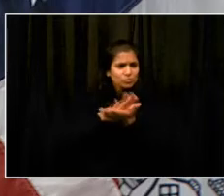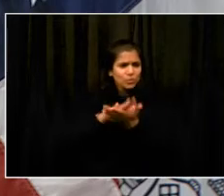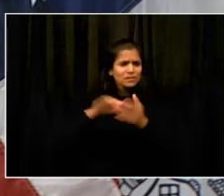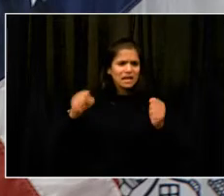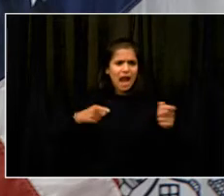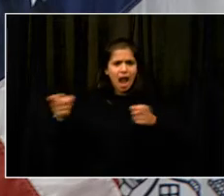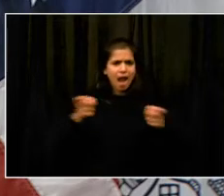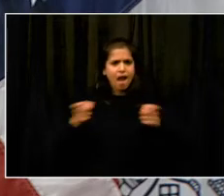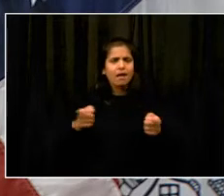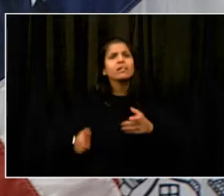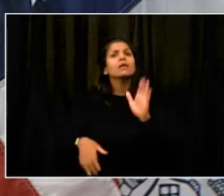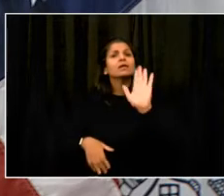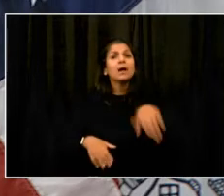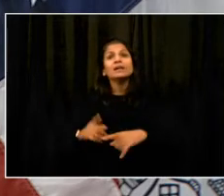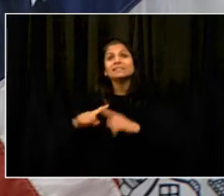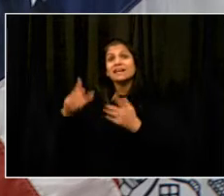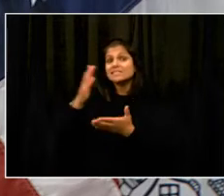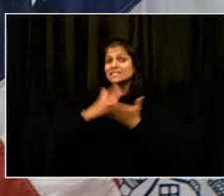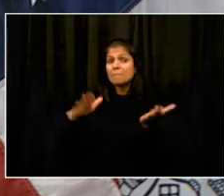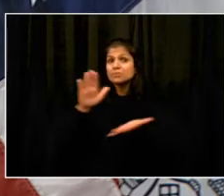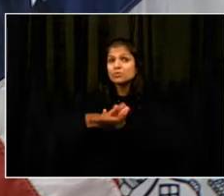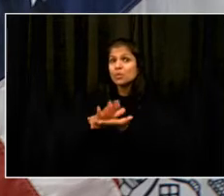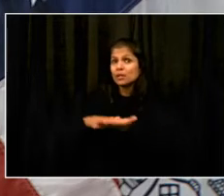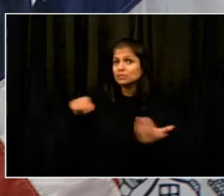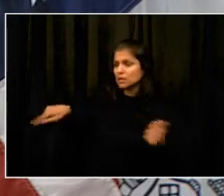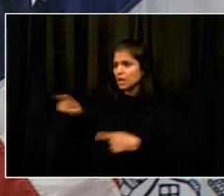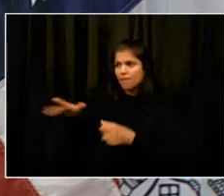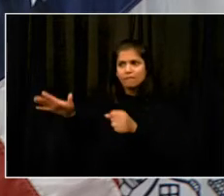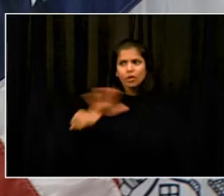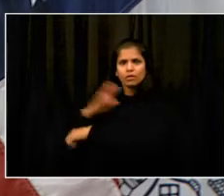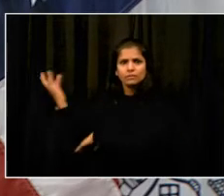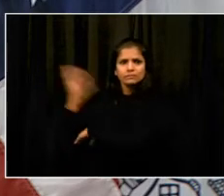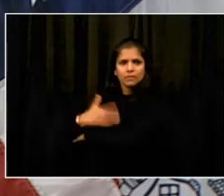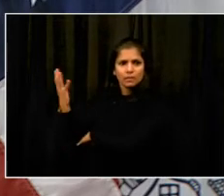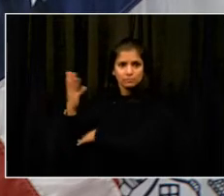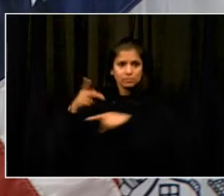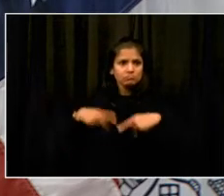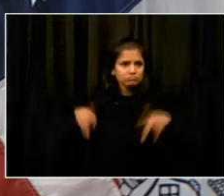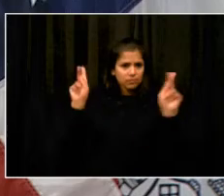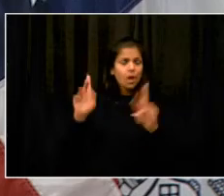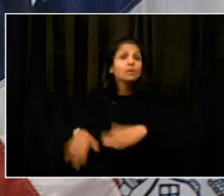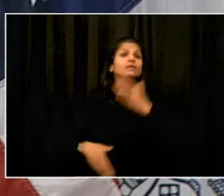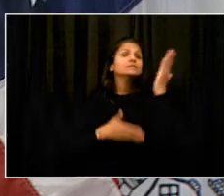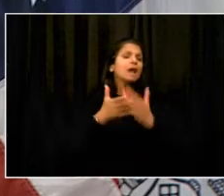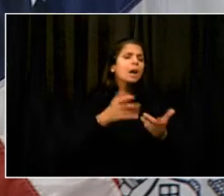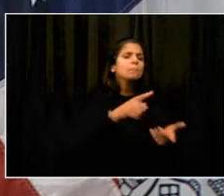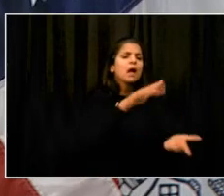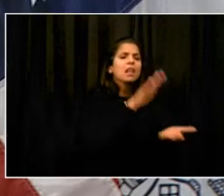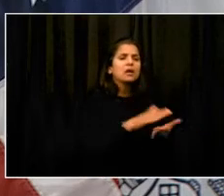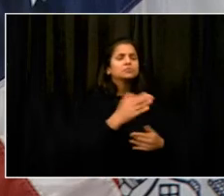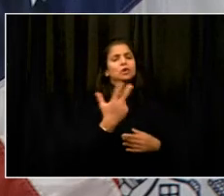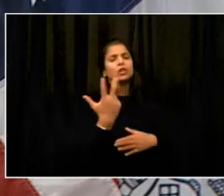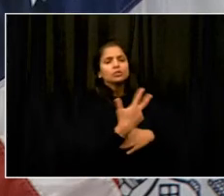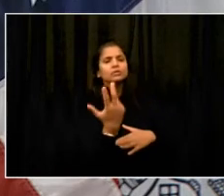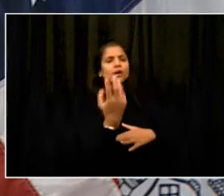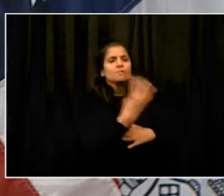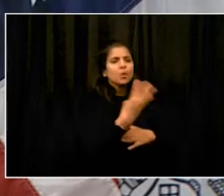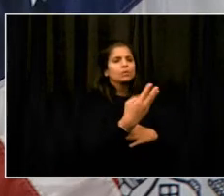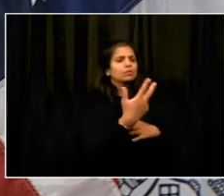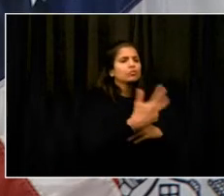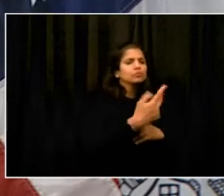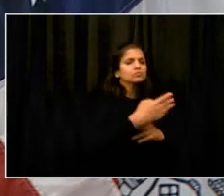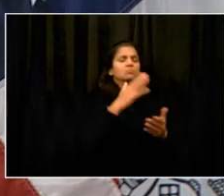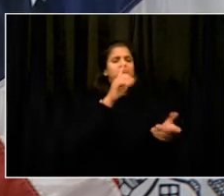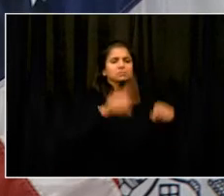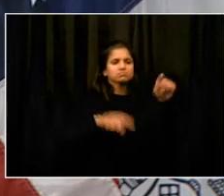schools, some kids will get 5 days a week, some kids might get less, but that will be done on a priority basis according to need. But what you're going to see in